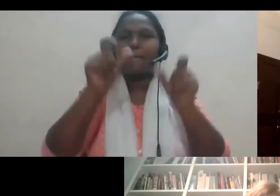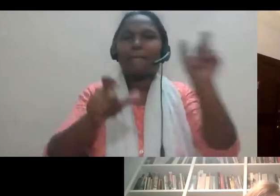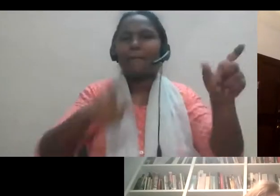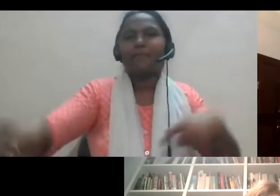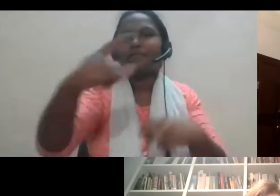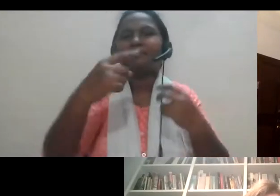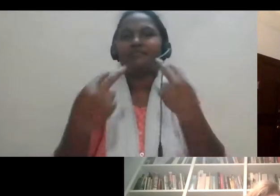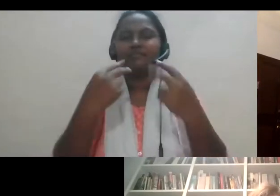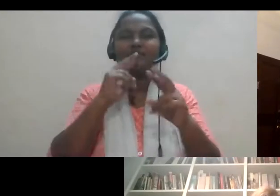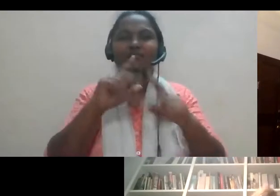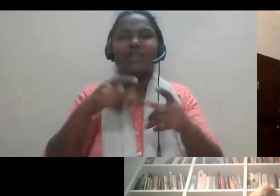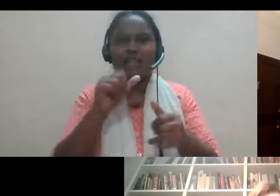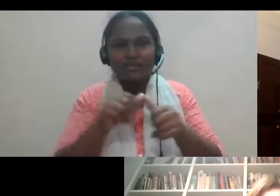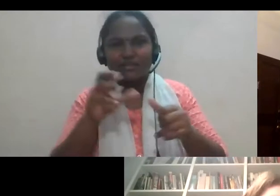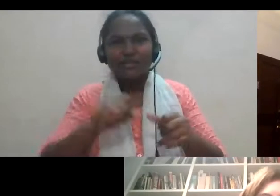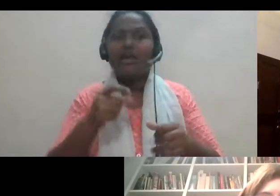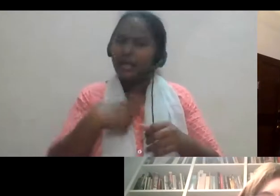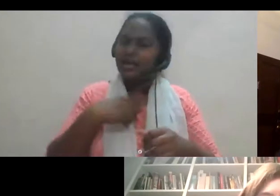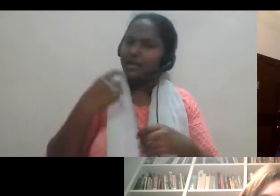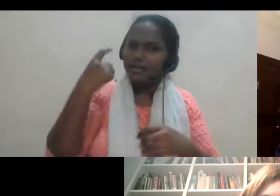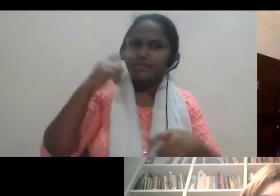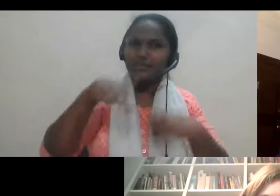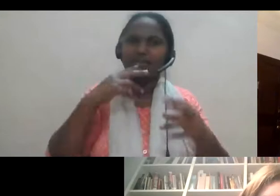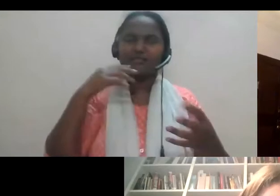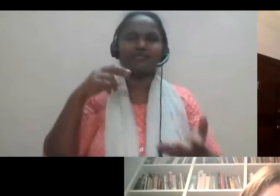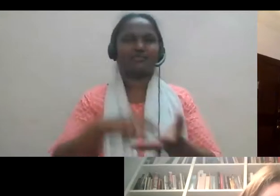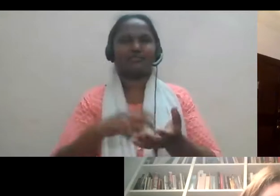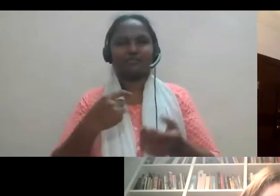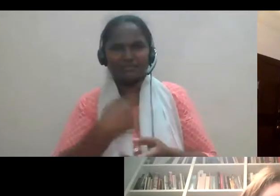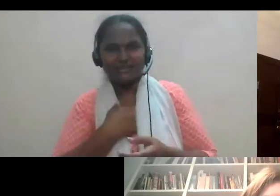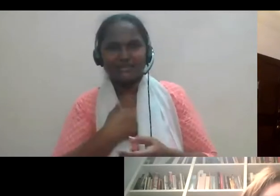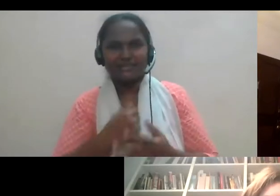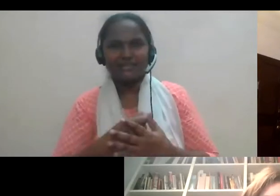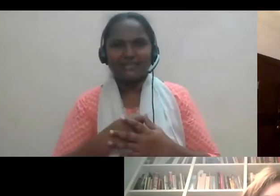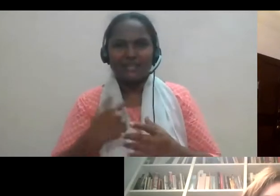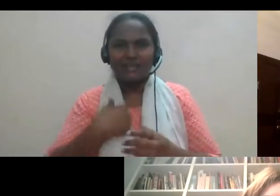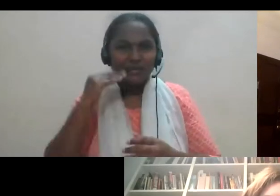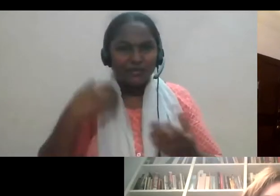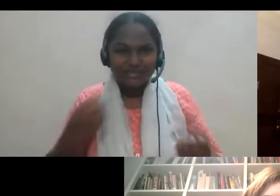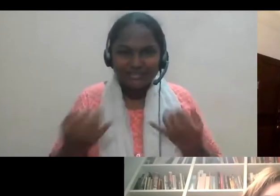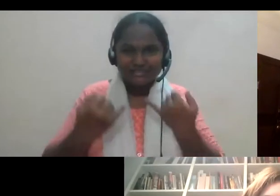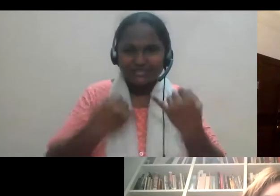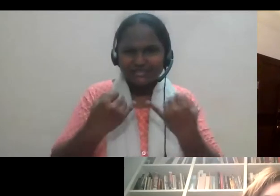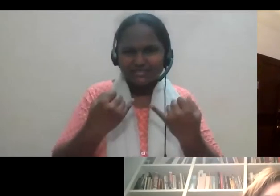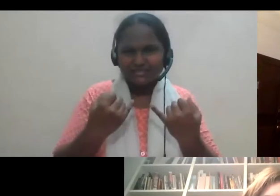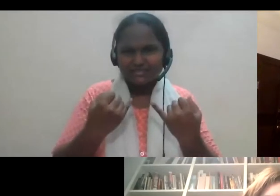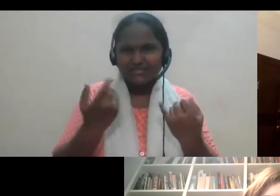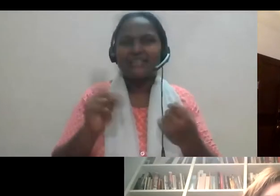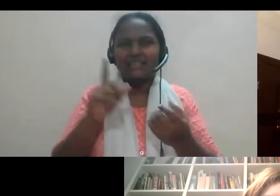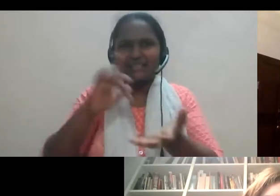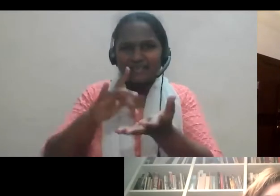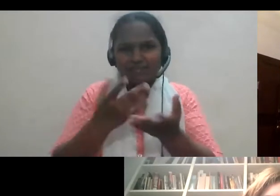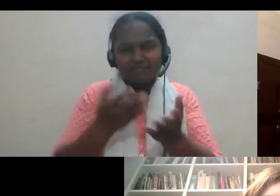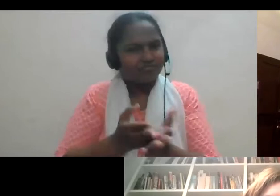talking to as well. And I think that's really something that struck me when I started curating and somewhere midway